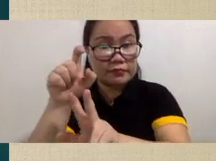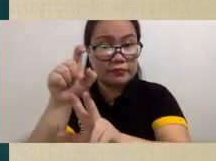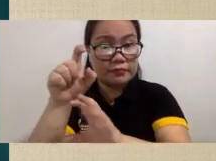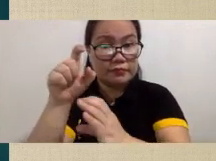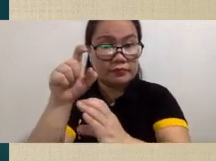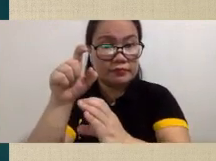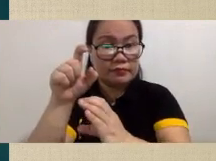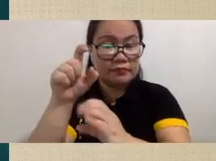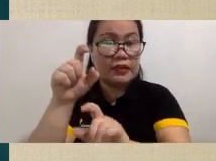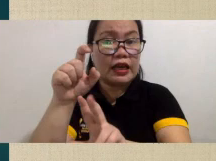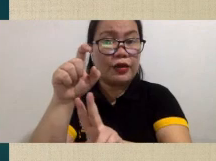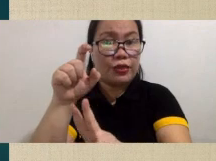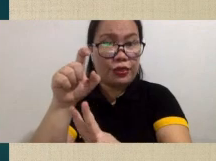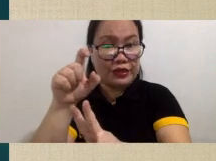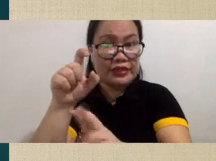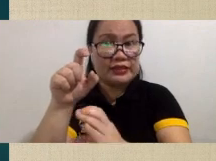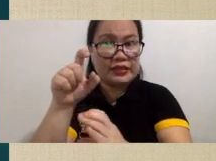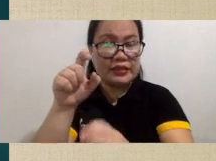serve our